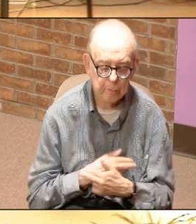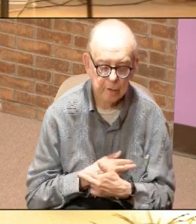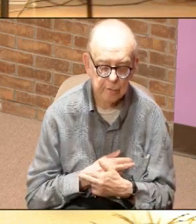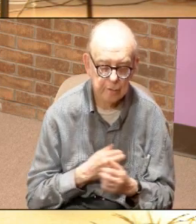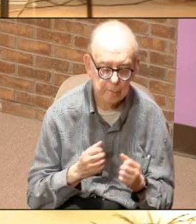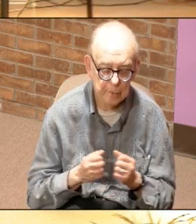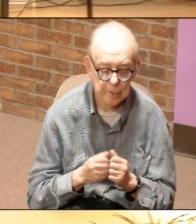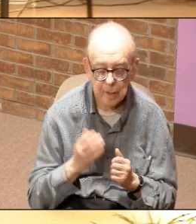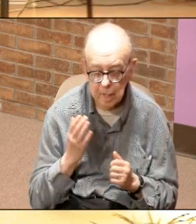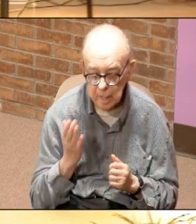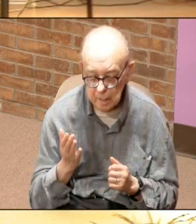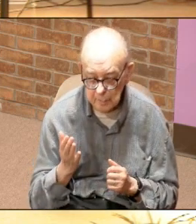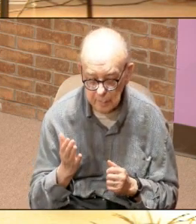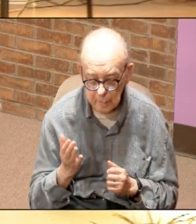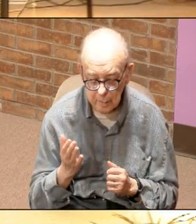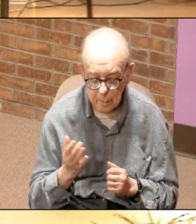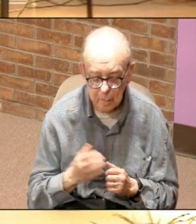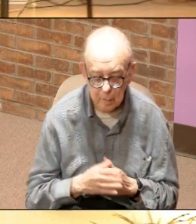Him.